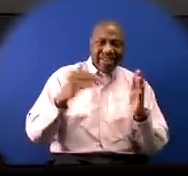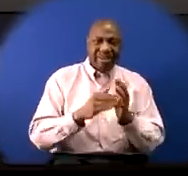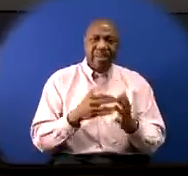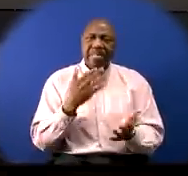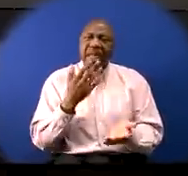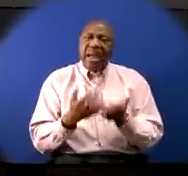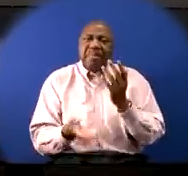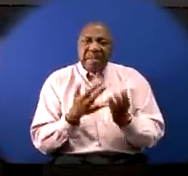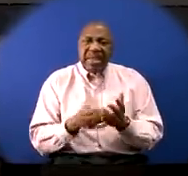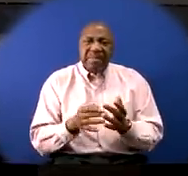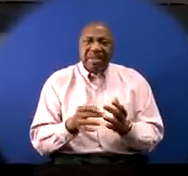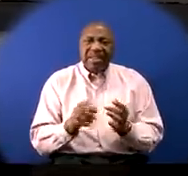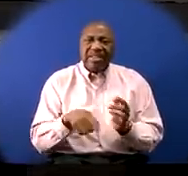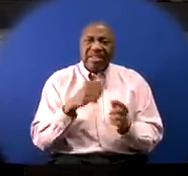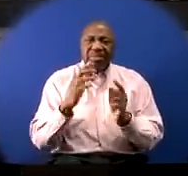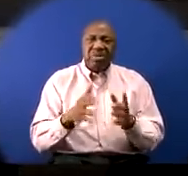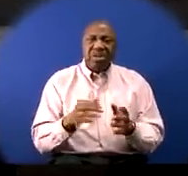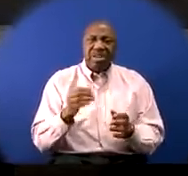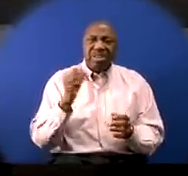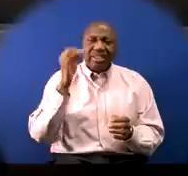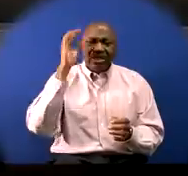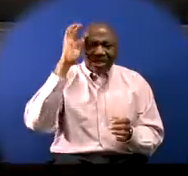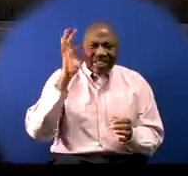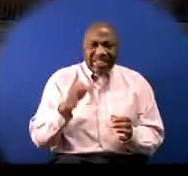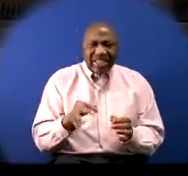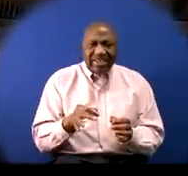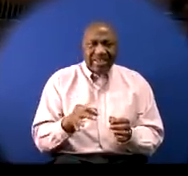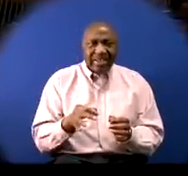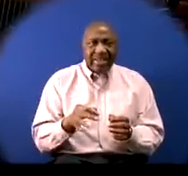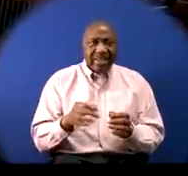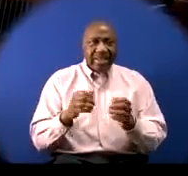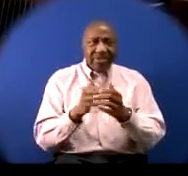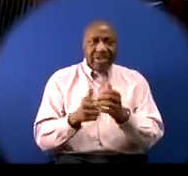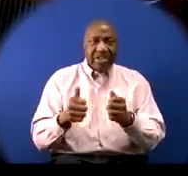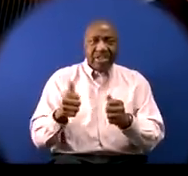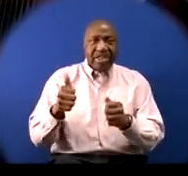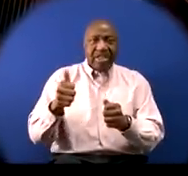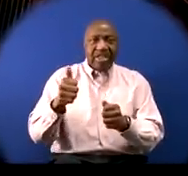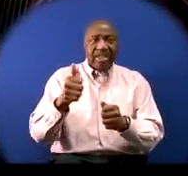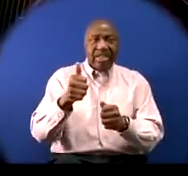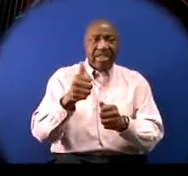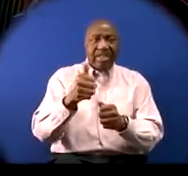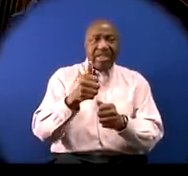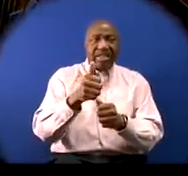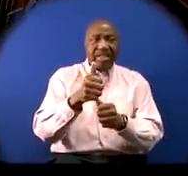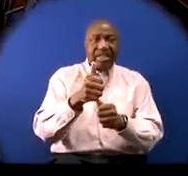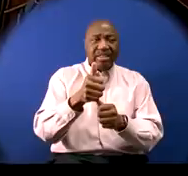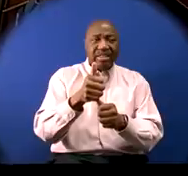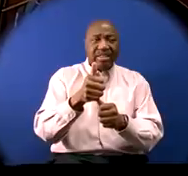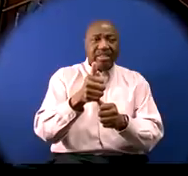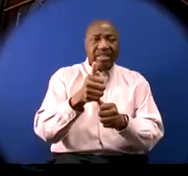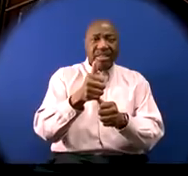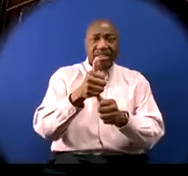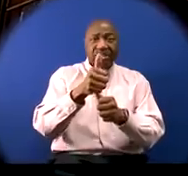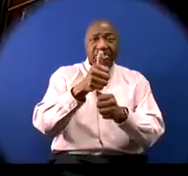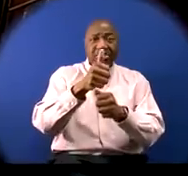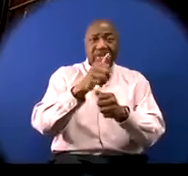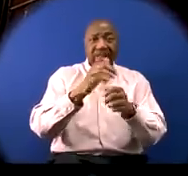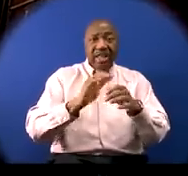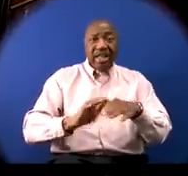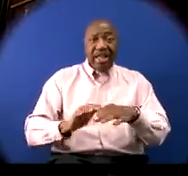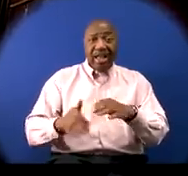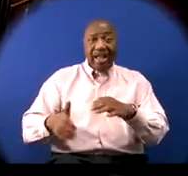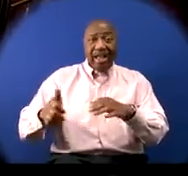A decision for Christ at his church. It reaches to the highest mountain. Be blessed by the reality.